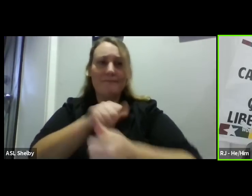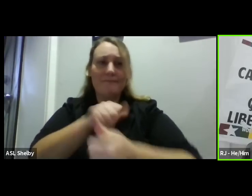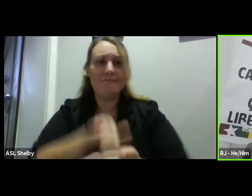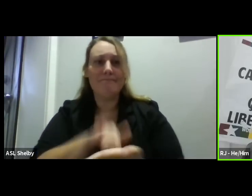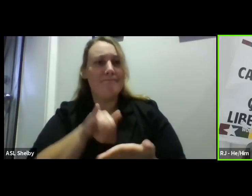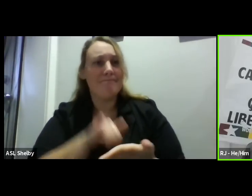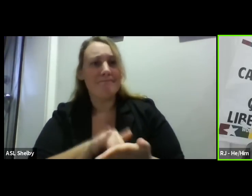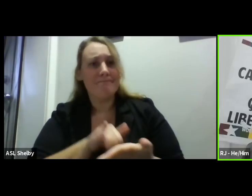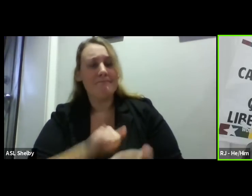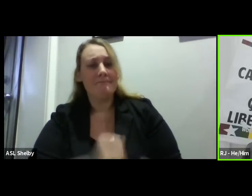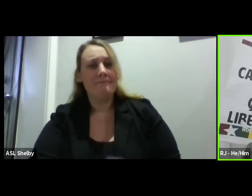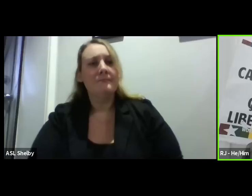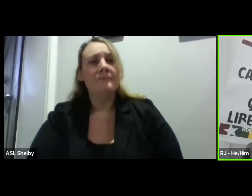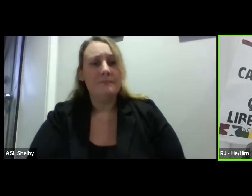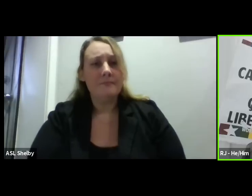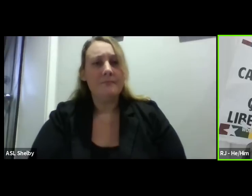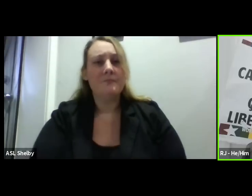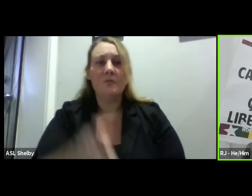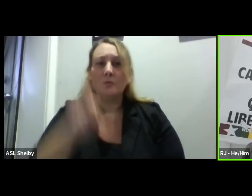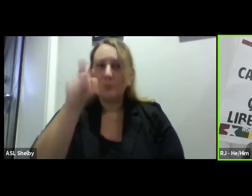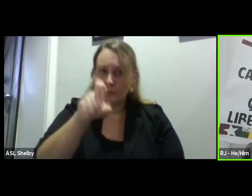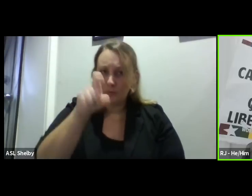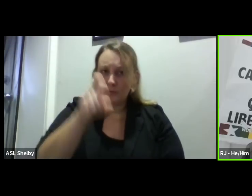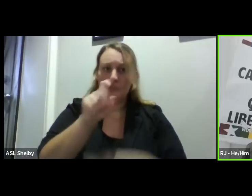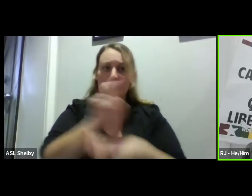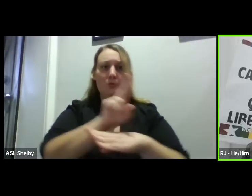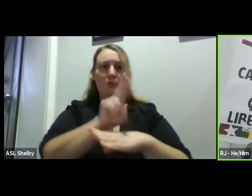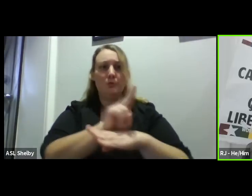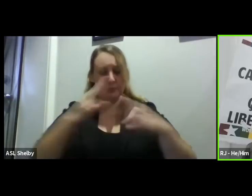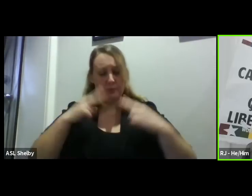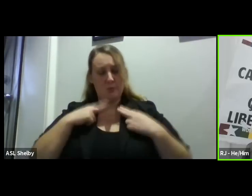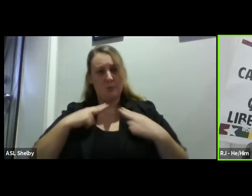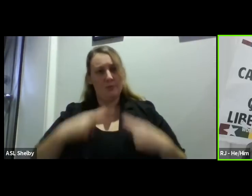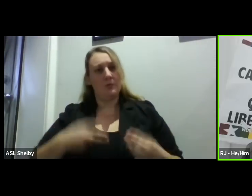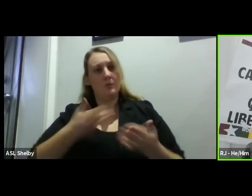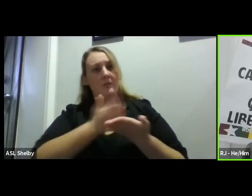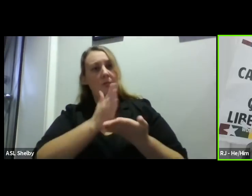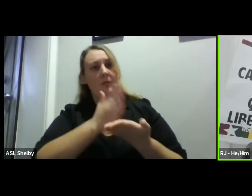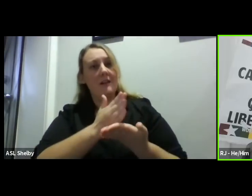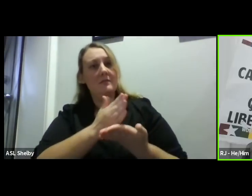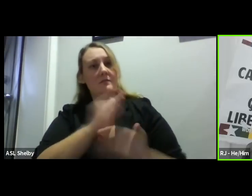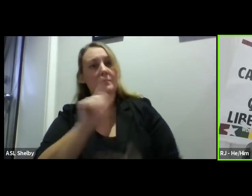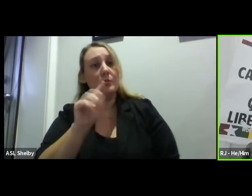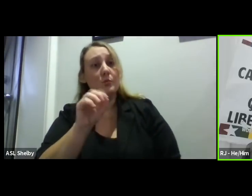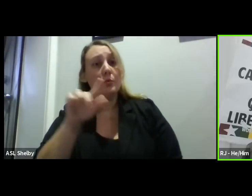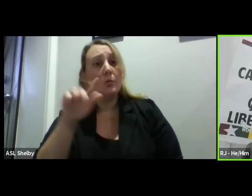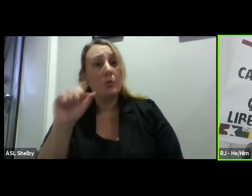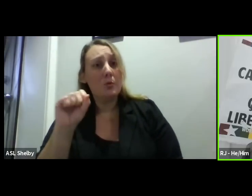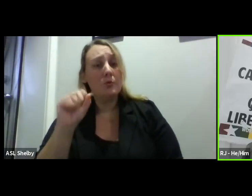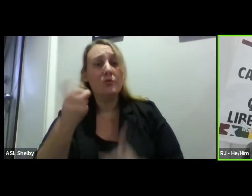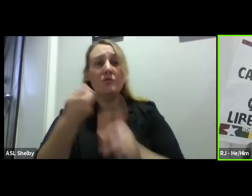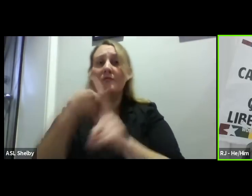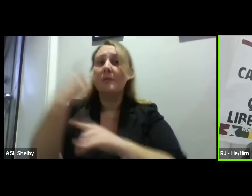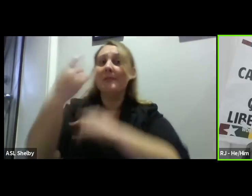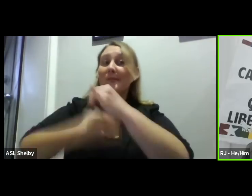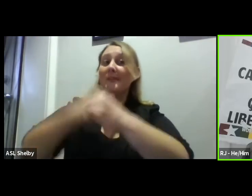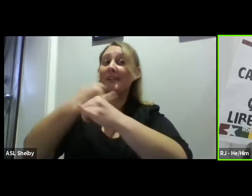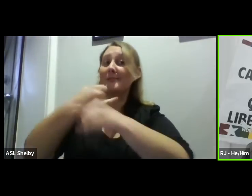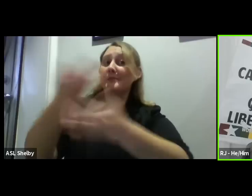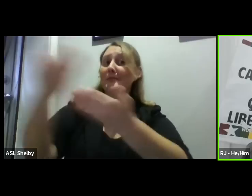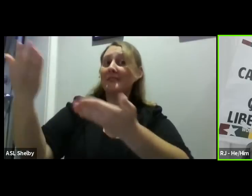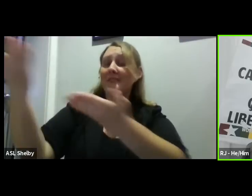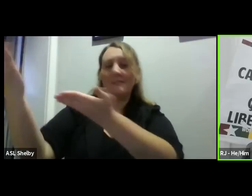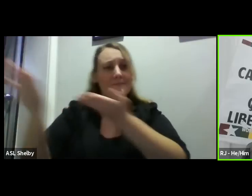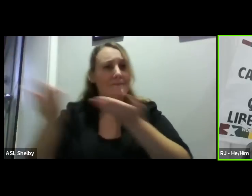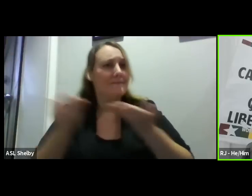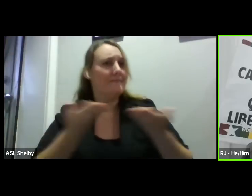we must use human rights tools and human rights frameworks from a people-centered position from the ground